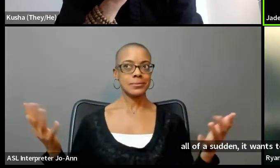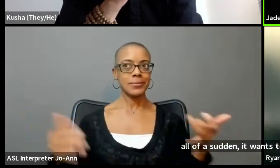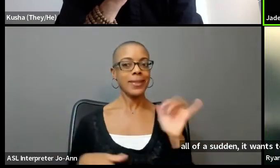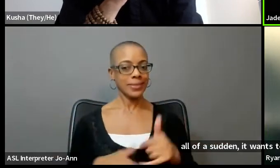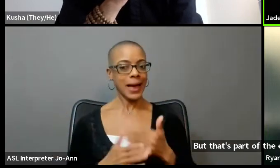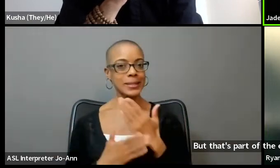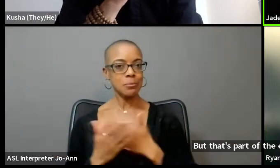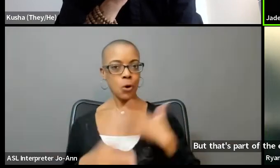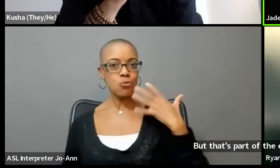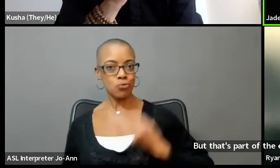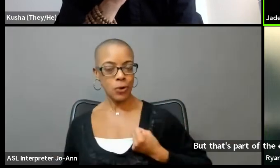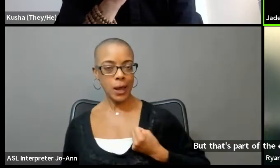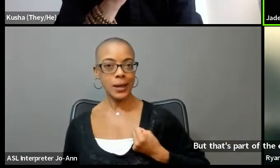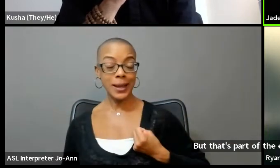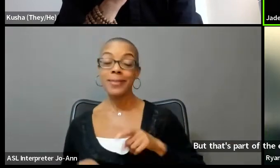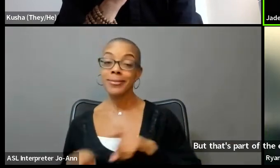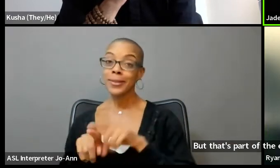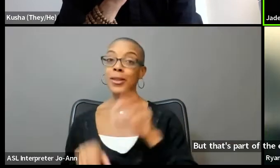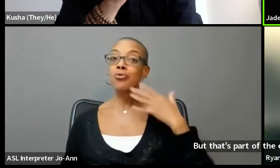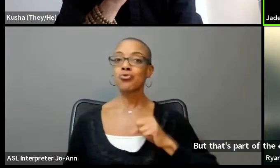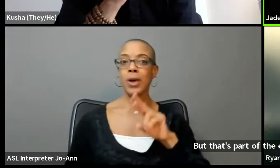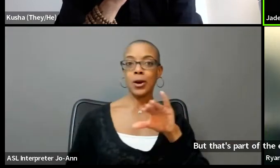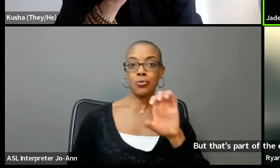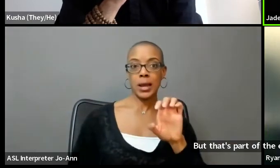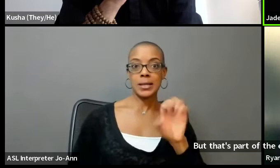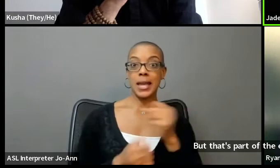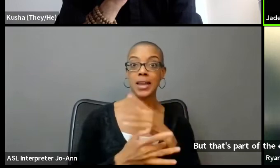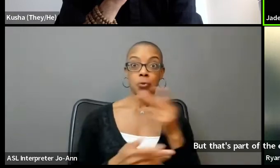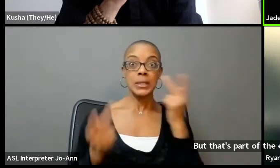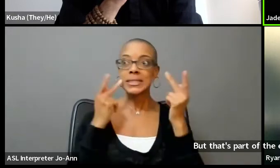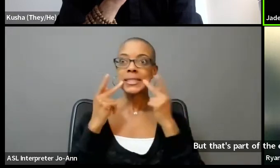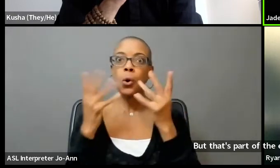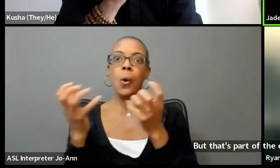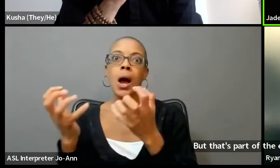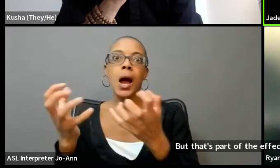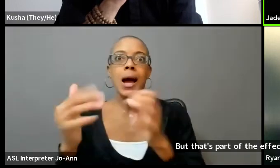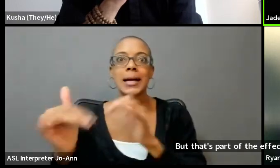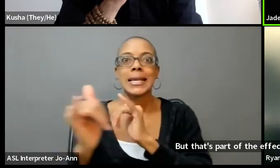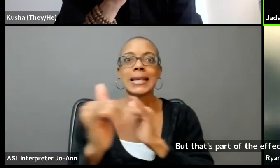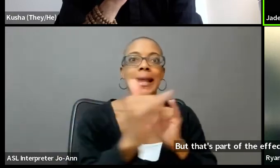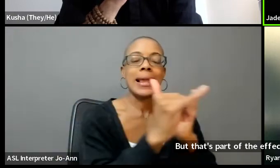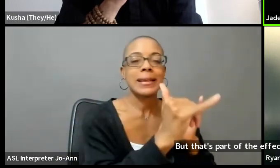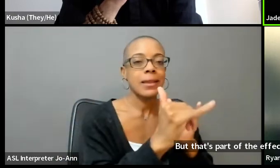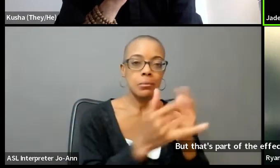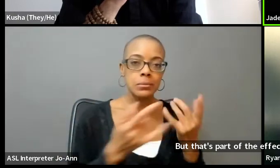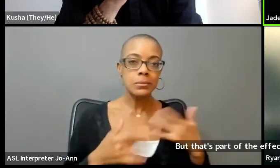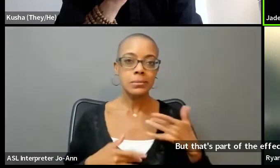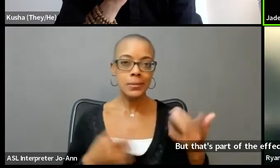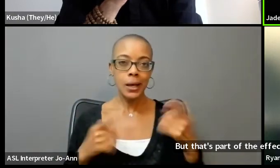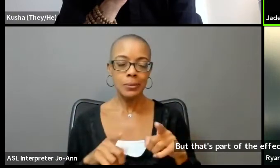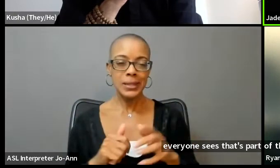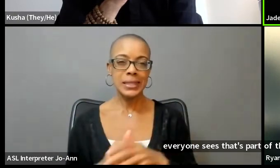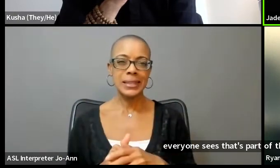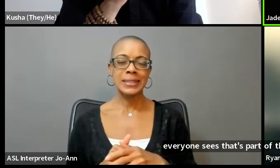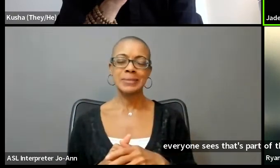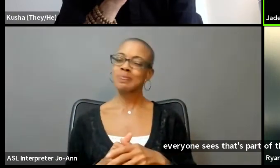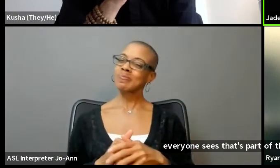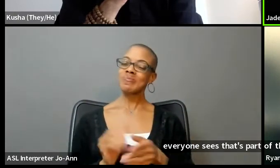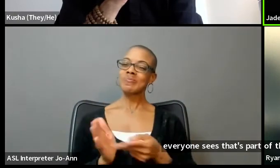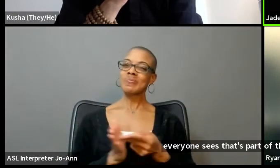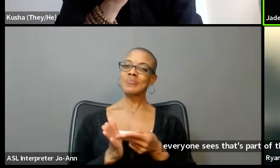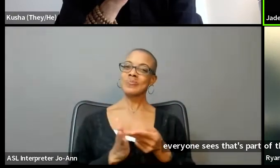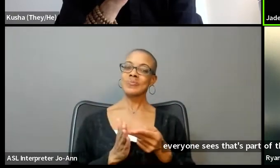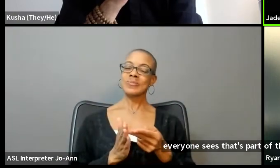Like everyone sees it, then all of a sudden they want to do it too. And I don't know, the